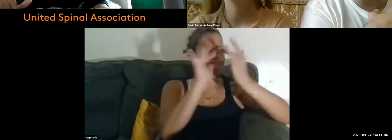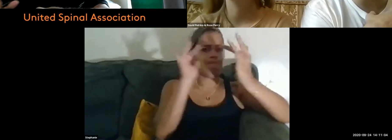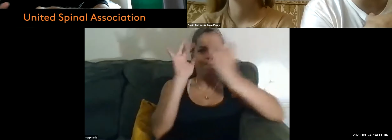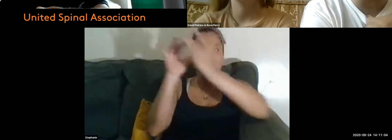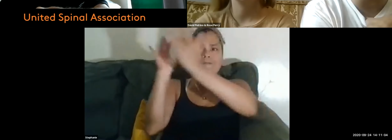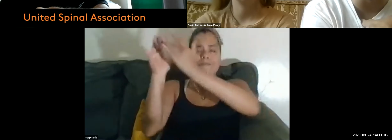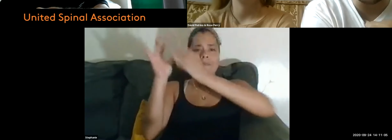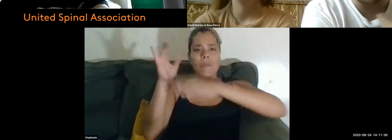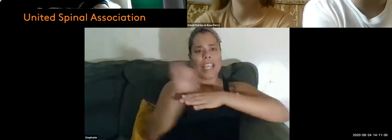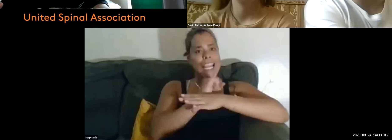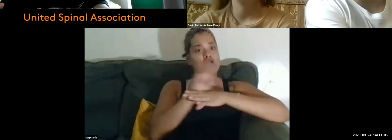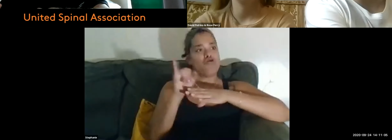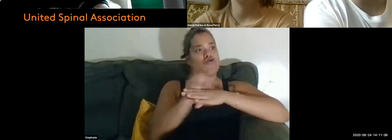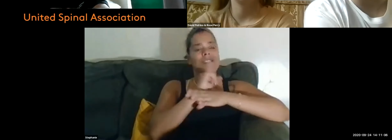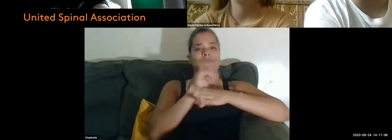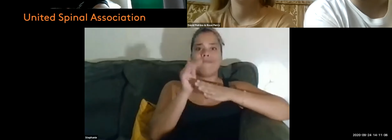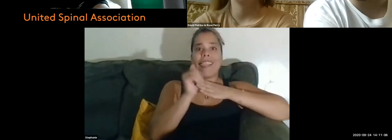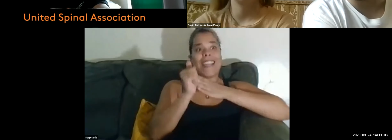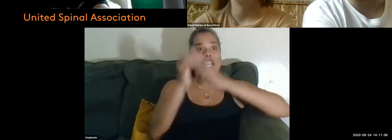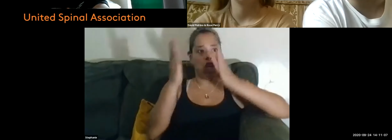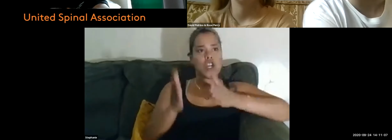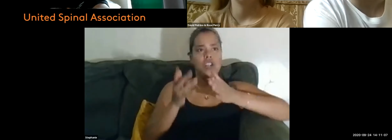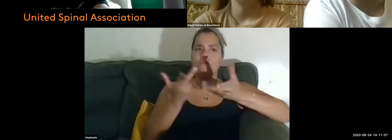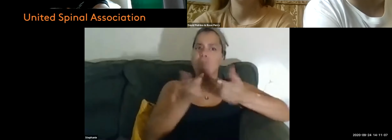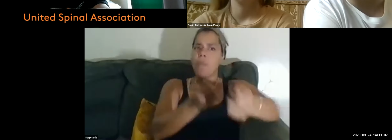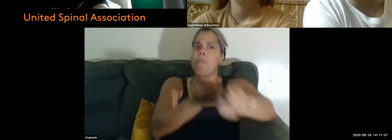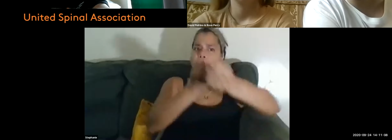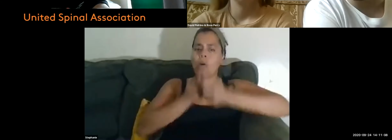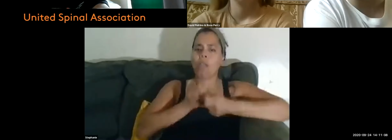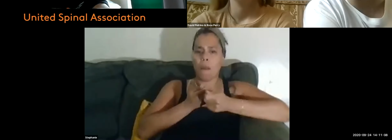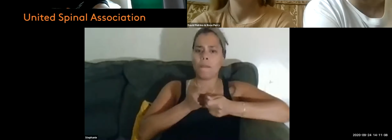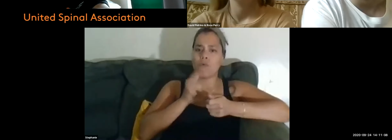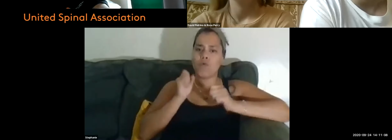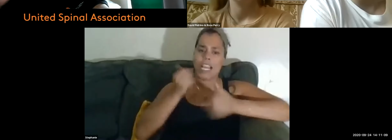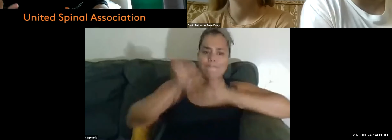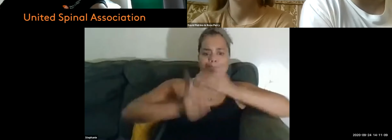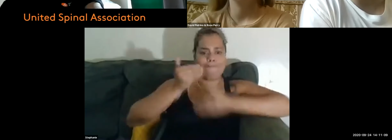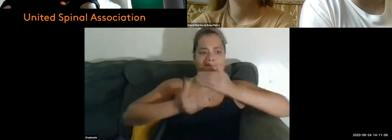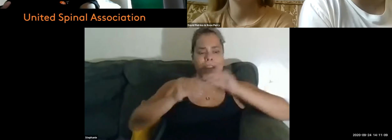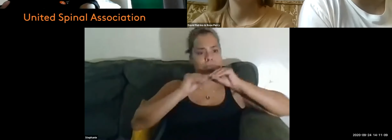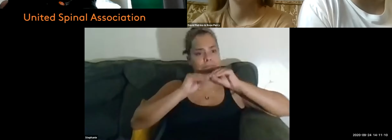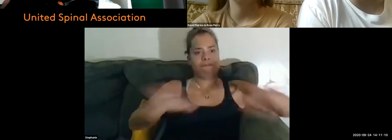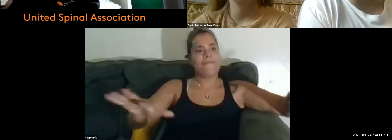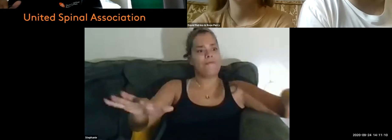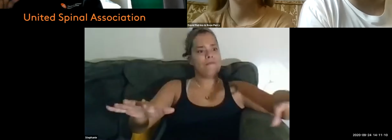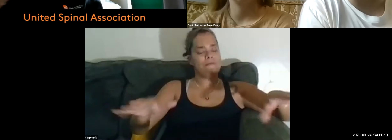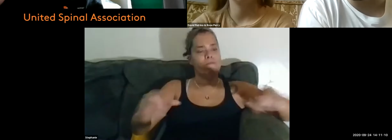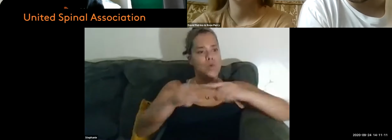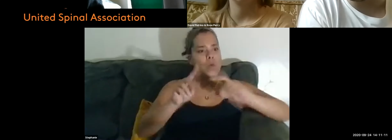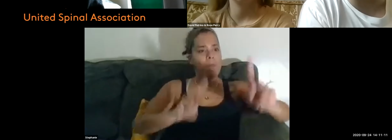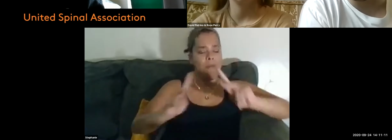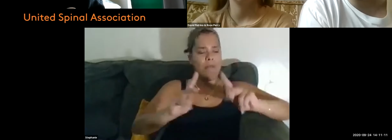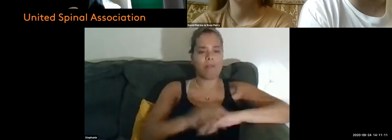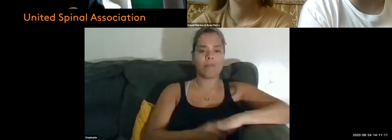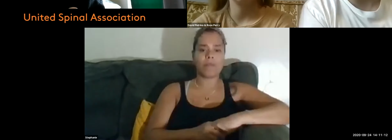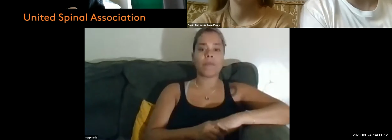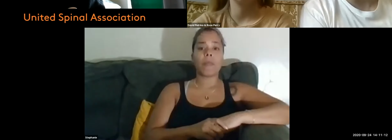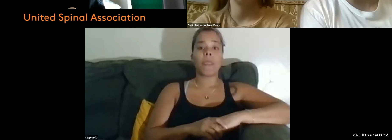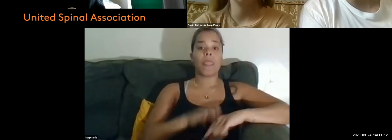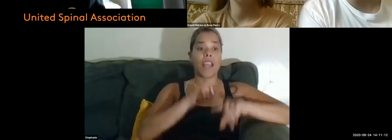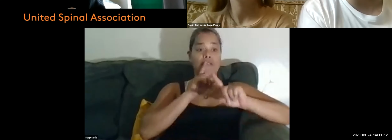and rapidly accelerate their path into the clinical population. And the response to that